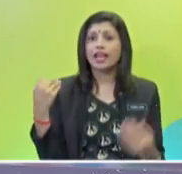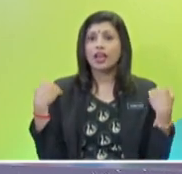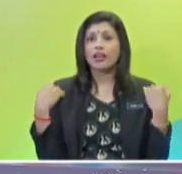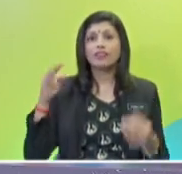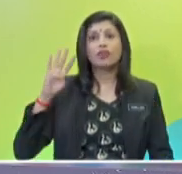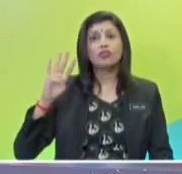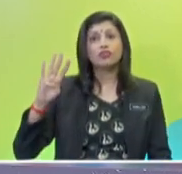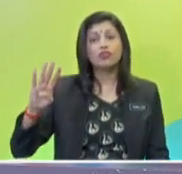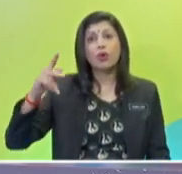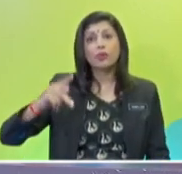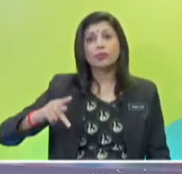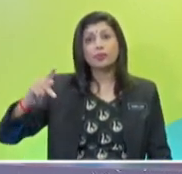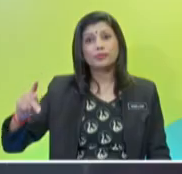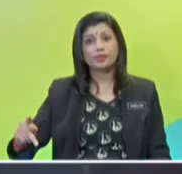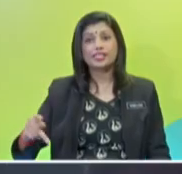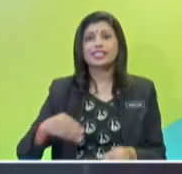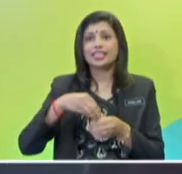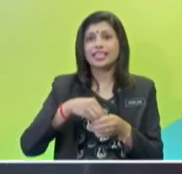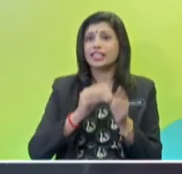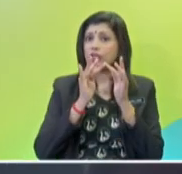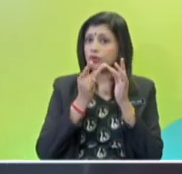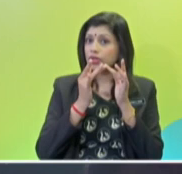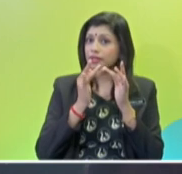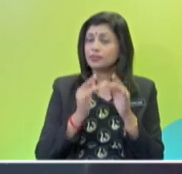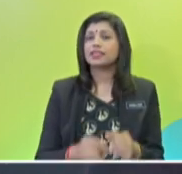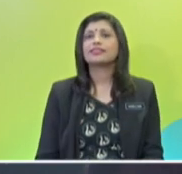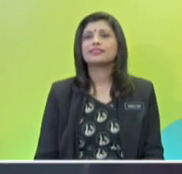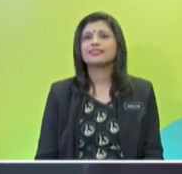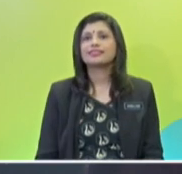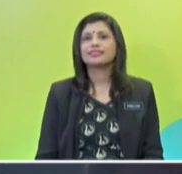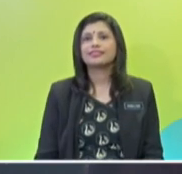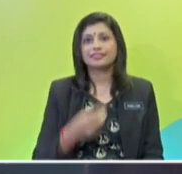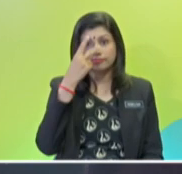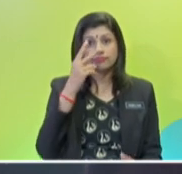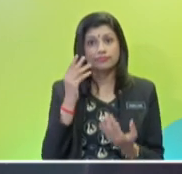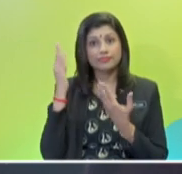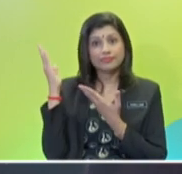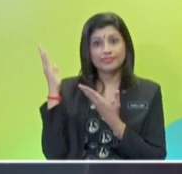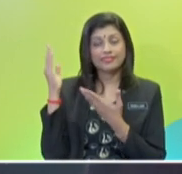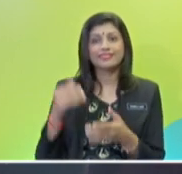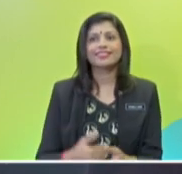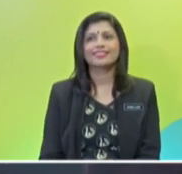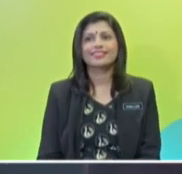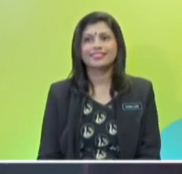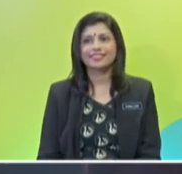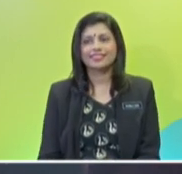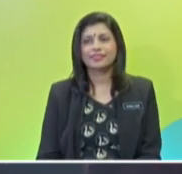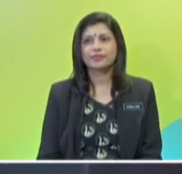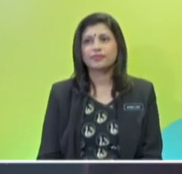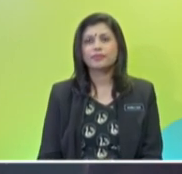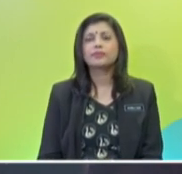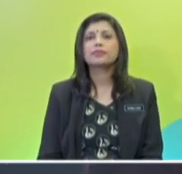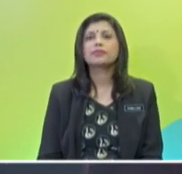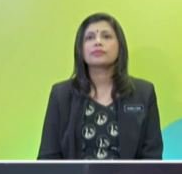today's adventure. Can you please introduce them, teacher? Okay, thank you, Chris. Hi. Okay, let's welcome our 4 amazing pupils. Our first